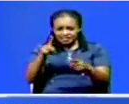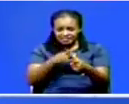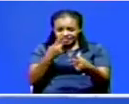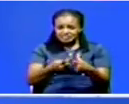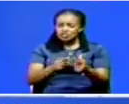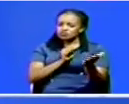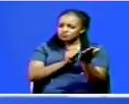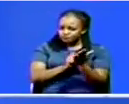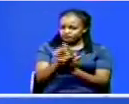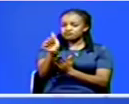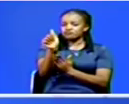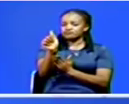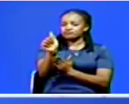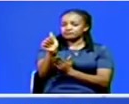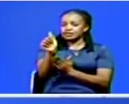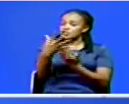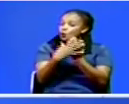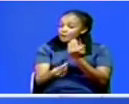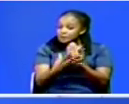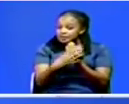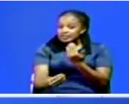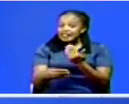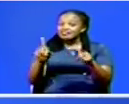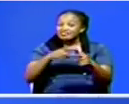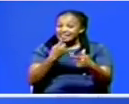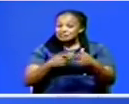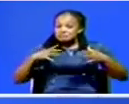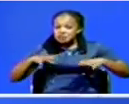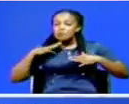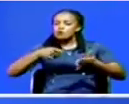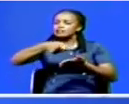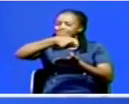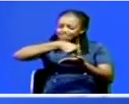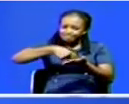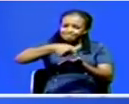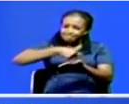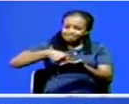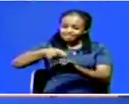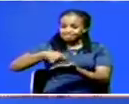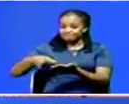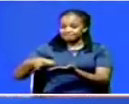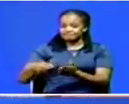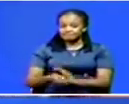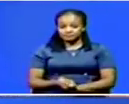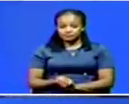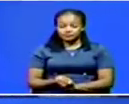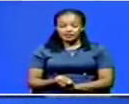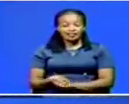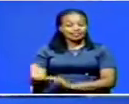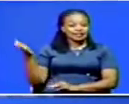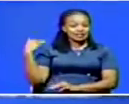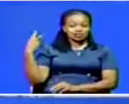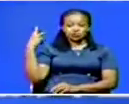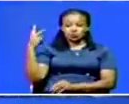it's published, then signatures will be collected as required. We are going to go through a popular initiative. The last two BBI